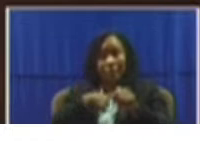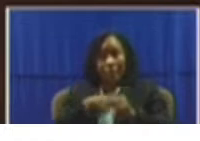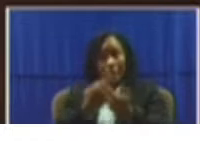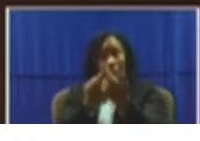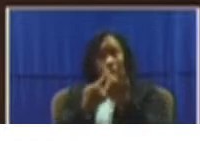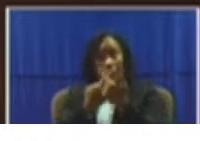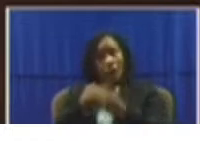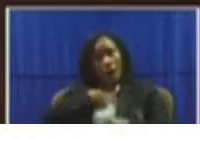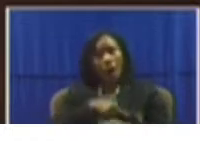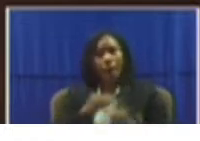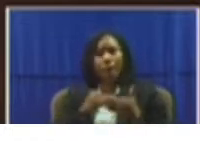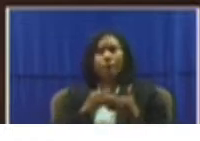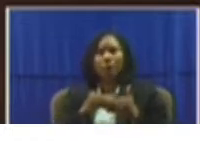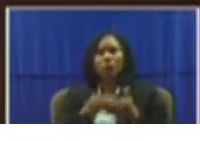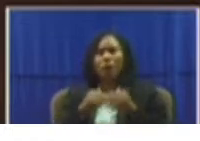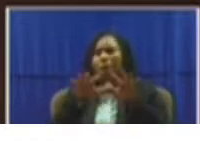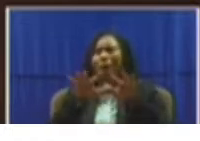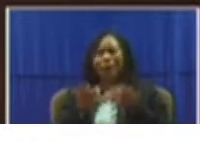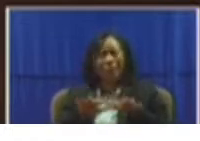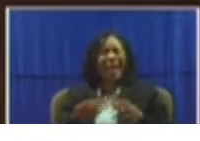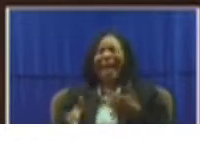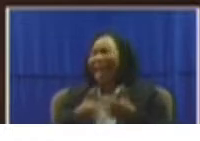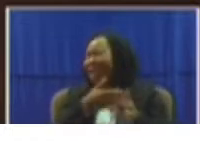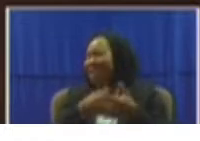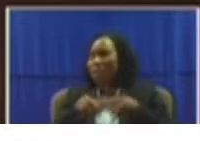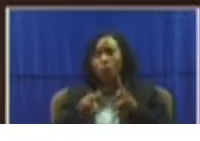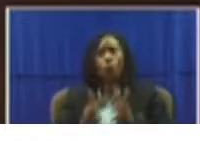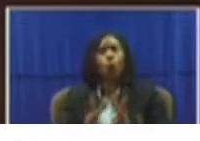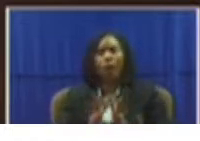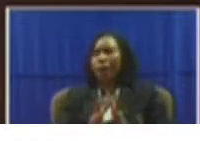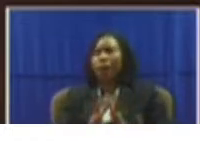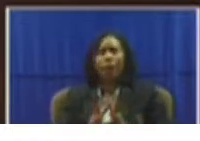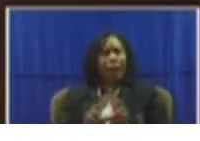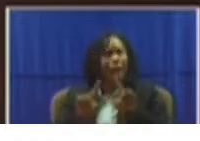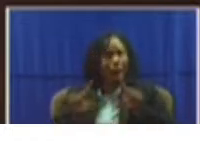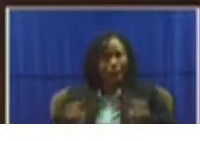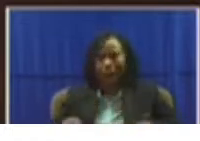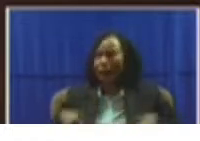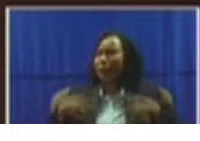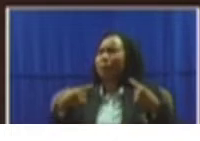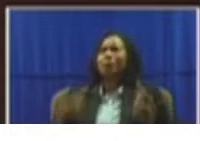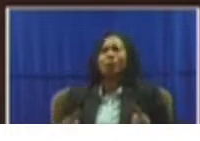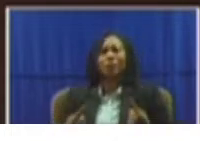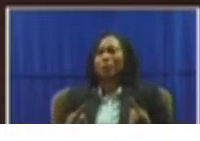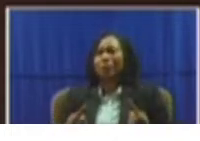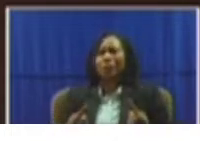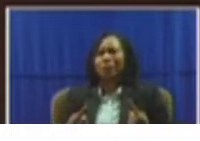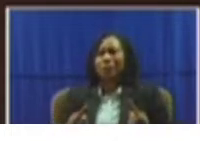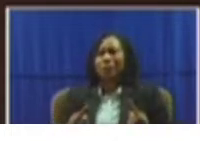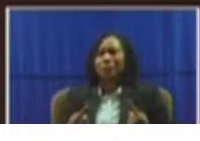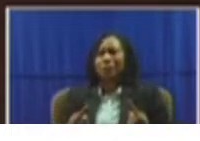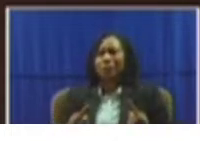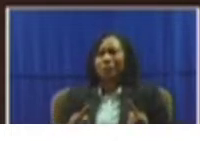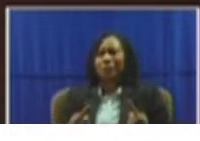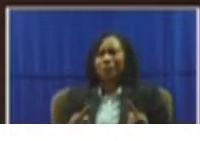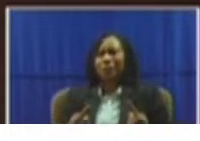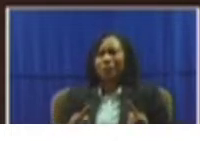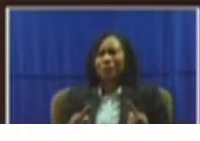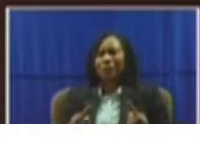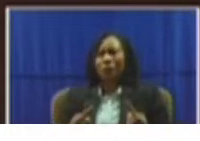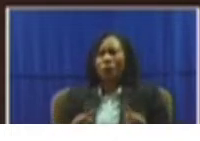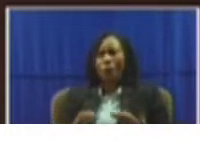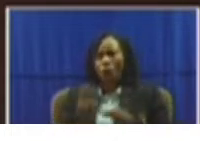of Parliament, we cannot in any way impugn by any means judges of the honourable courts of this